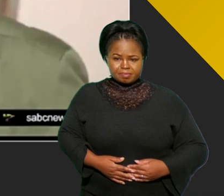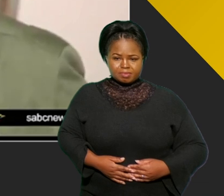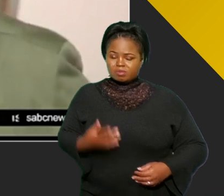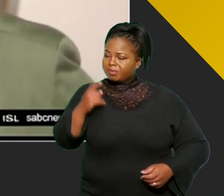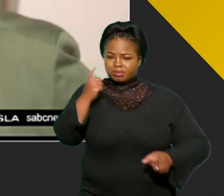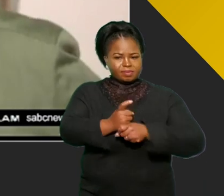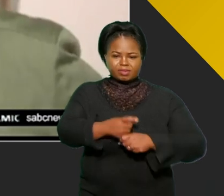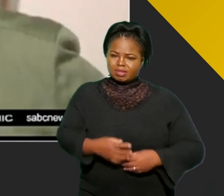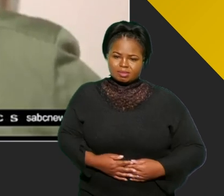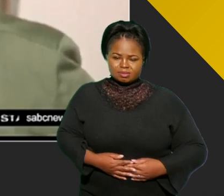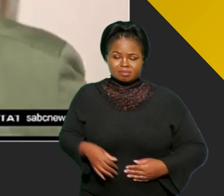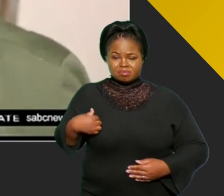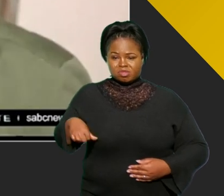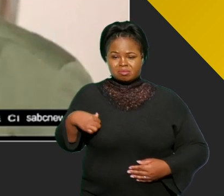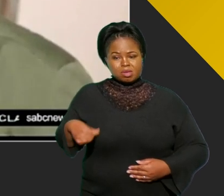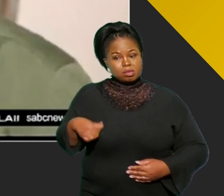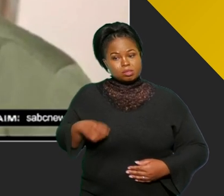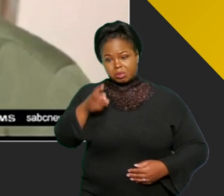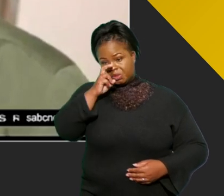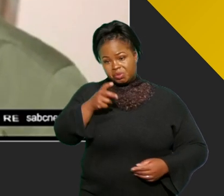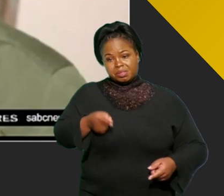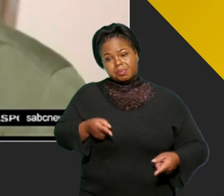tough, and the municipality